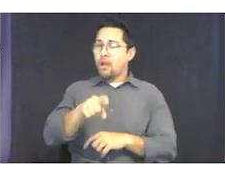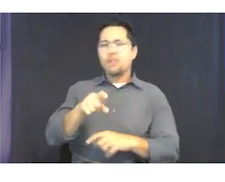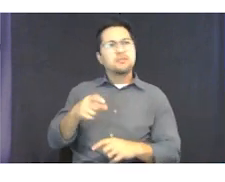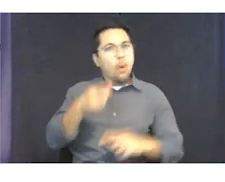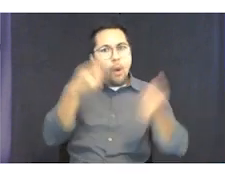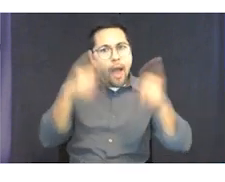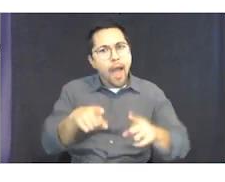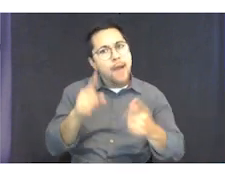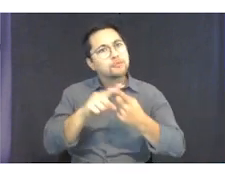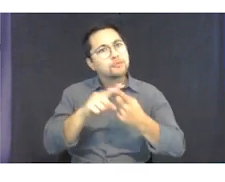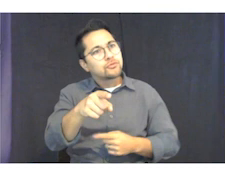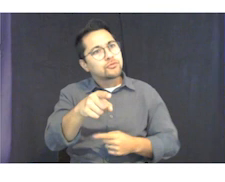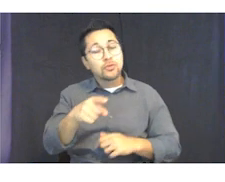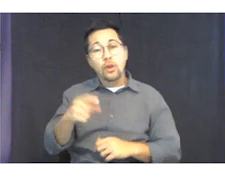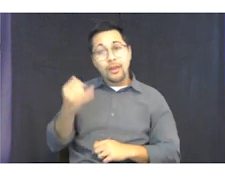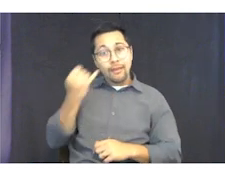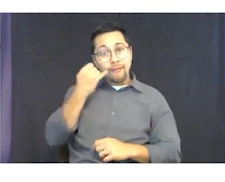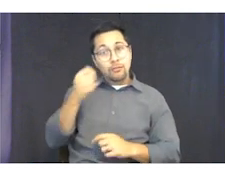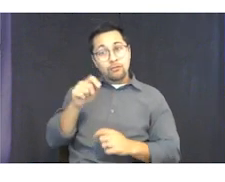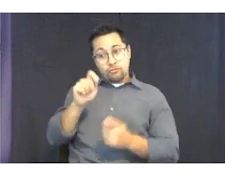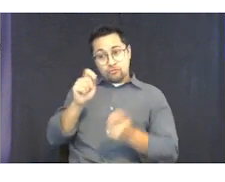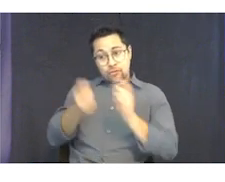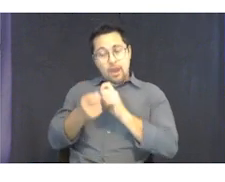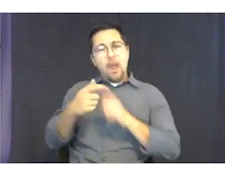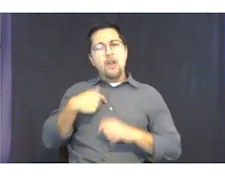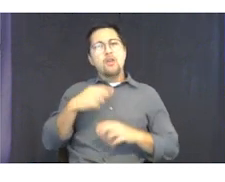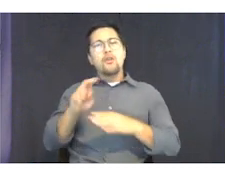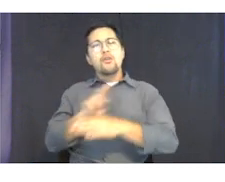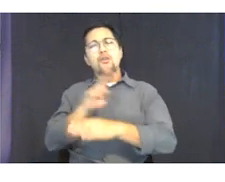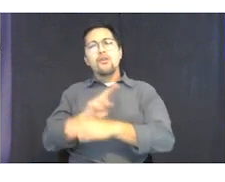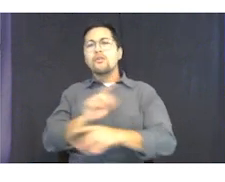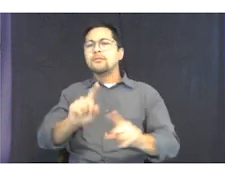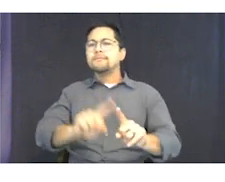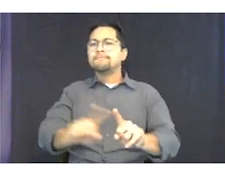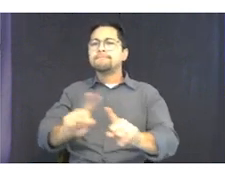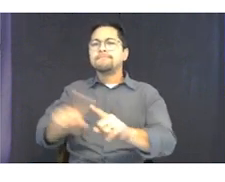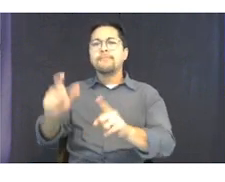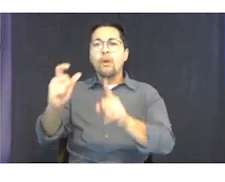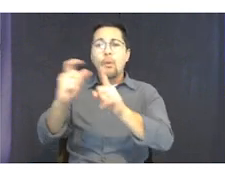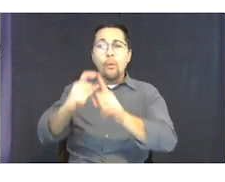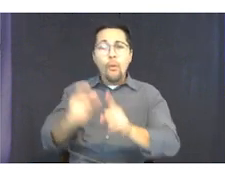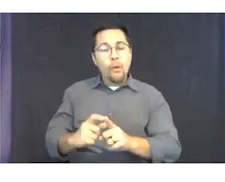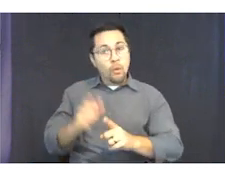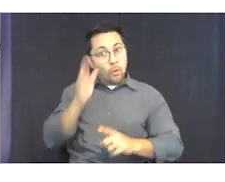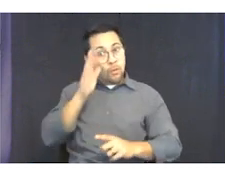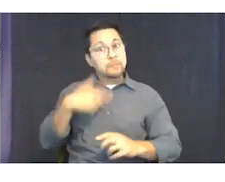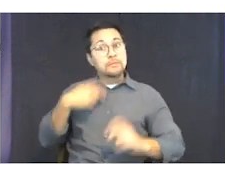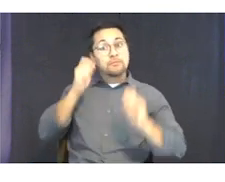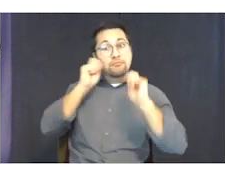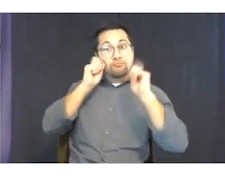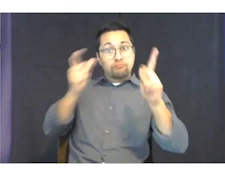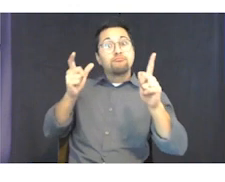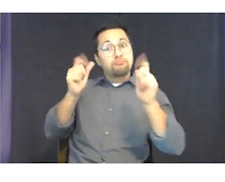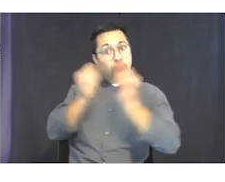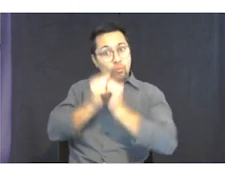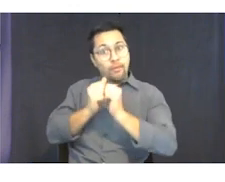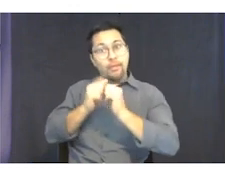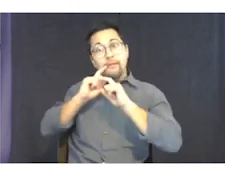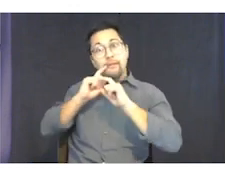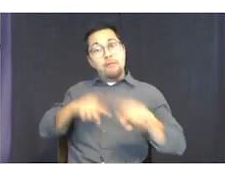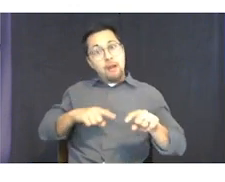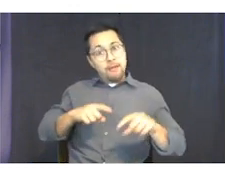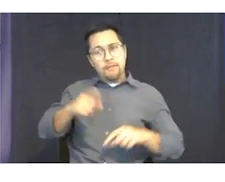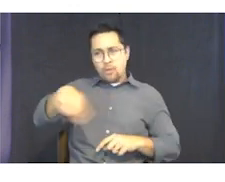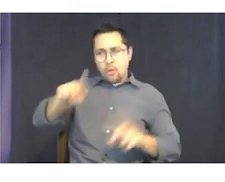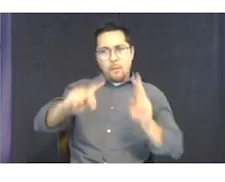When you pose that question, you pivot and you use different wording. You'll be surprised at the response. Those